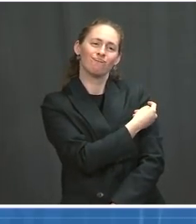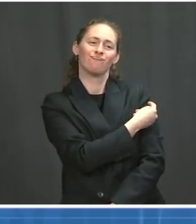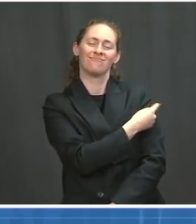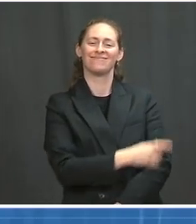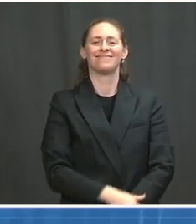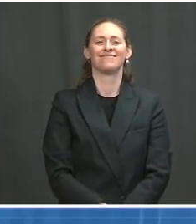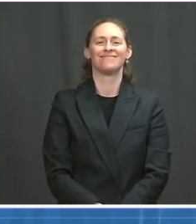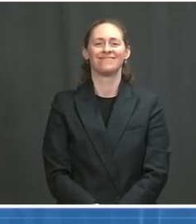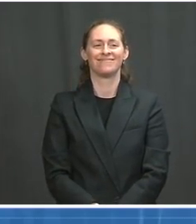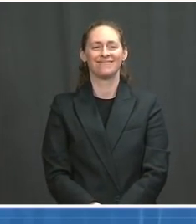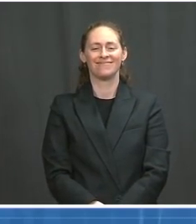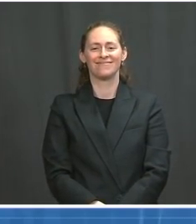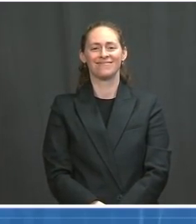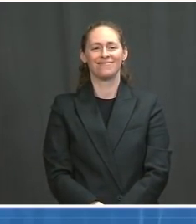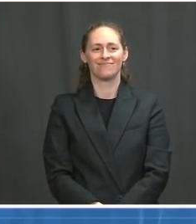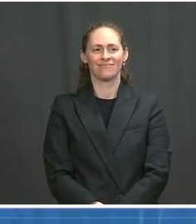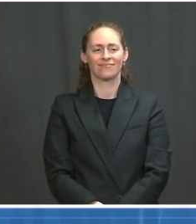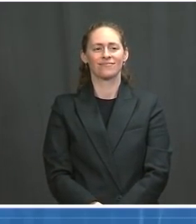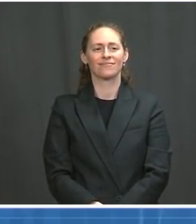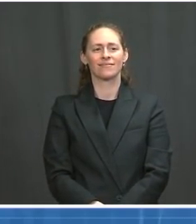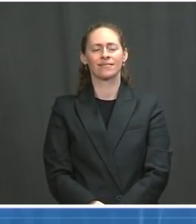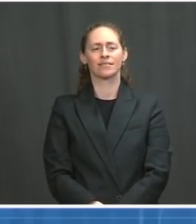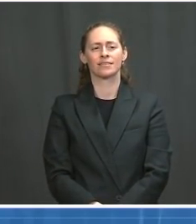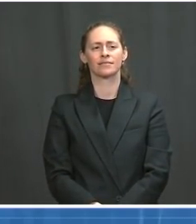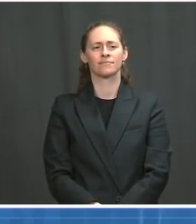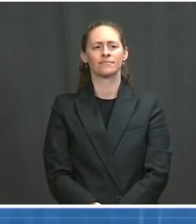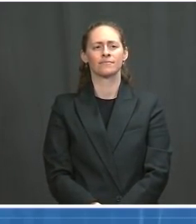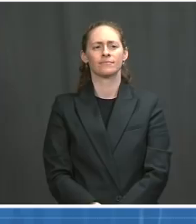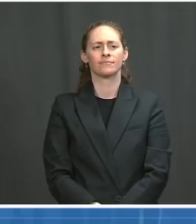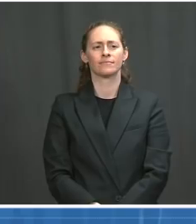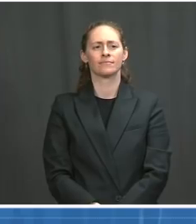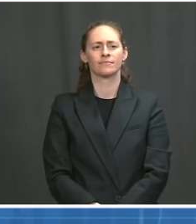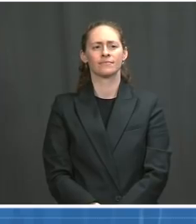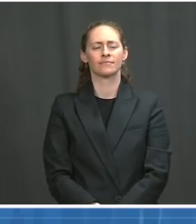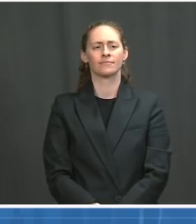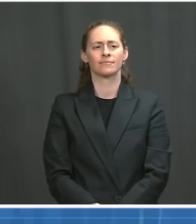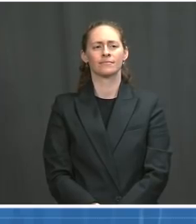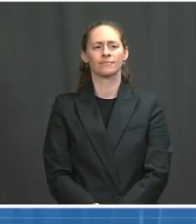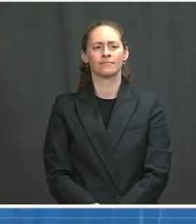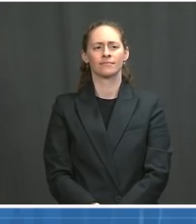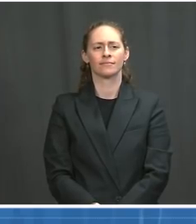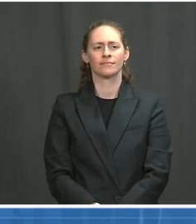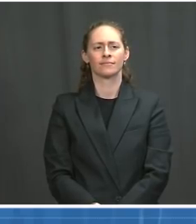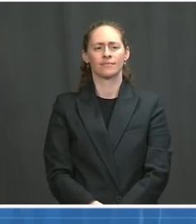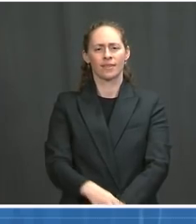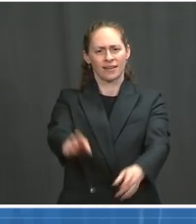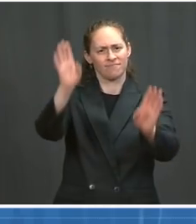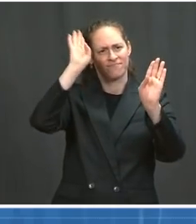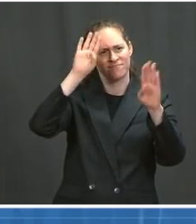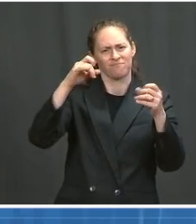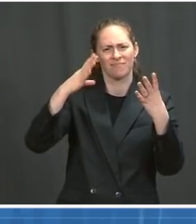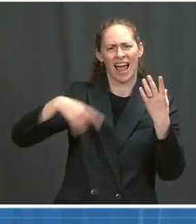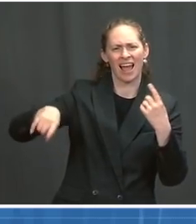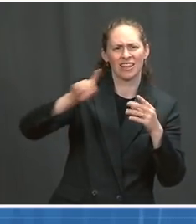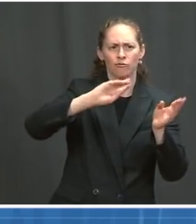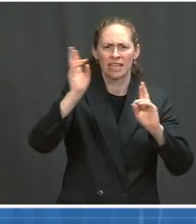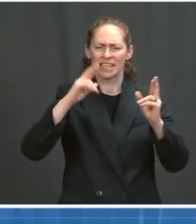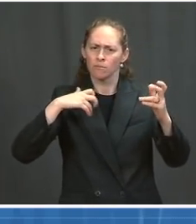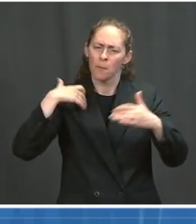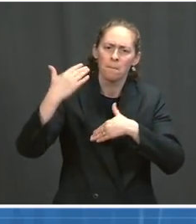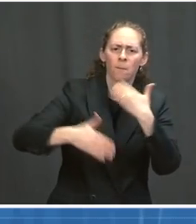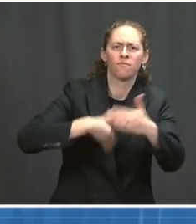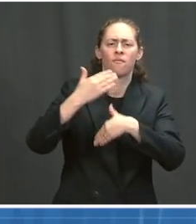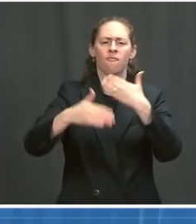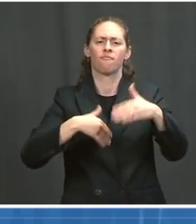reasons why each of us are rolling up our sleeves and getting vaccinated. The decisions of where, when, and why to get our vaccines are